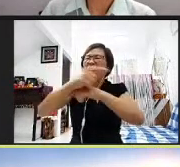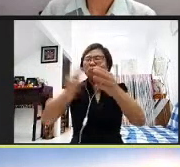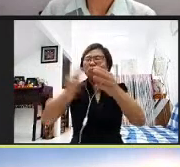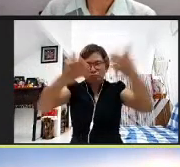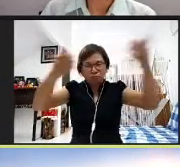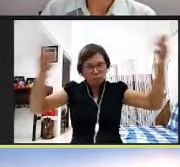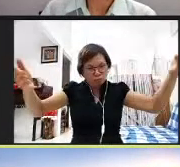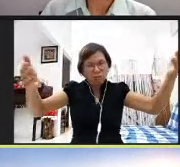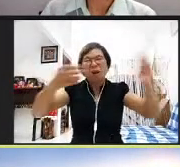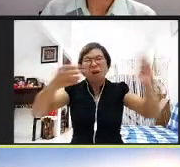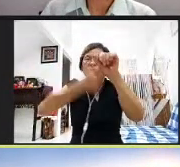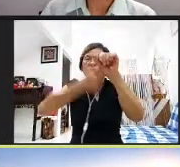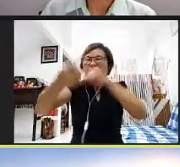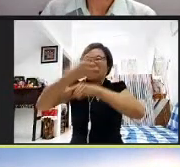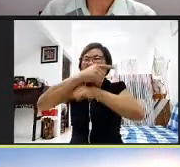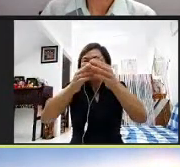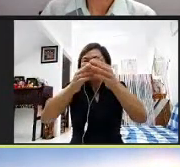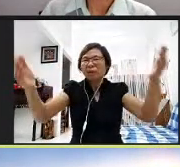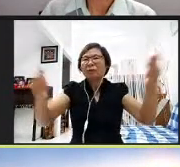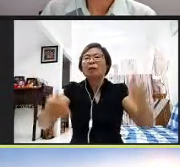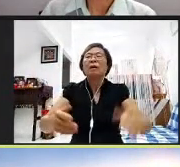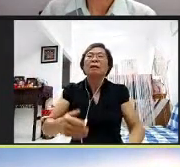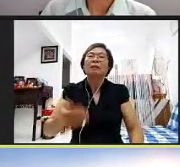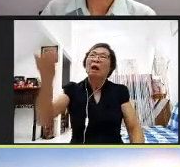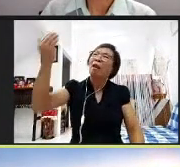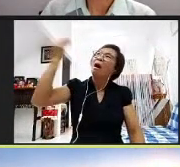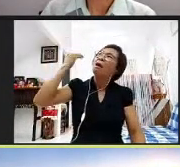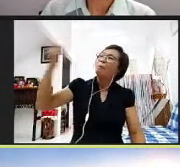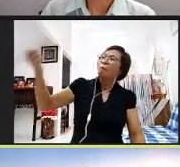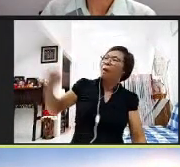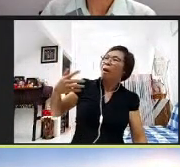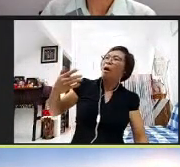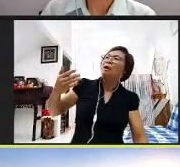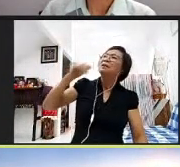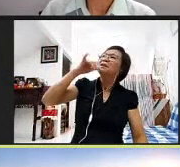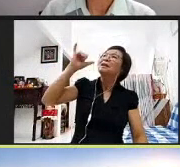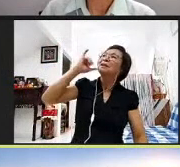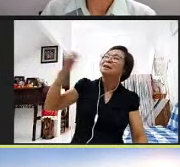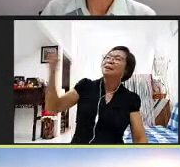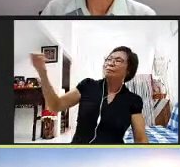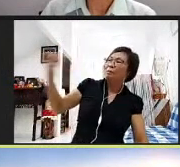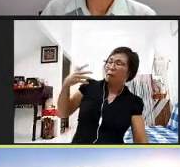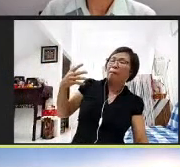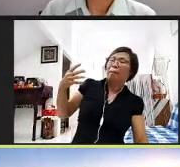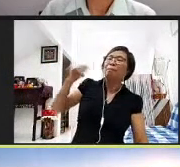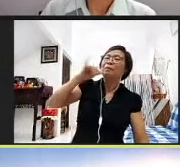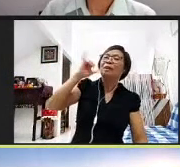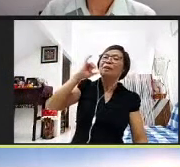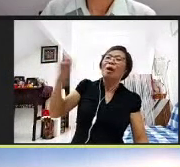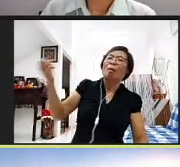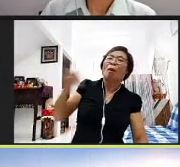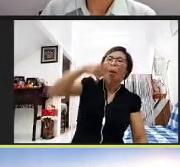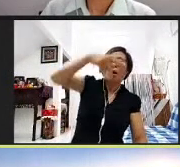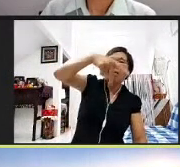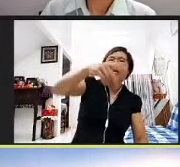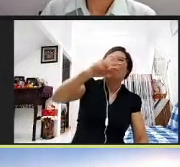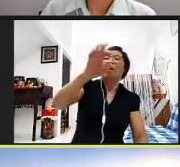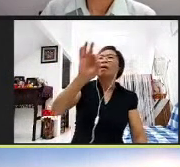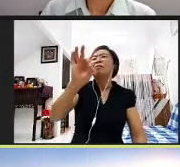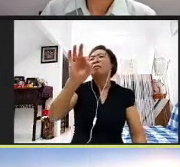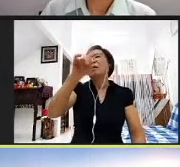These are the last update I get from yesterday publications about the Pfizer